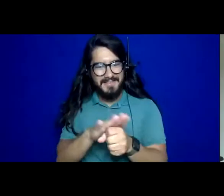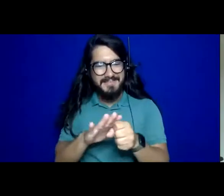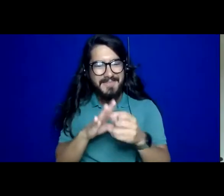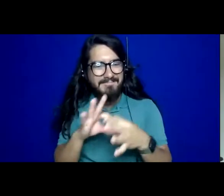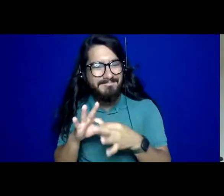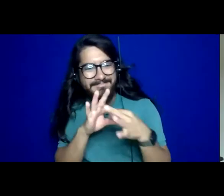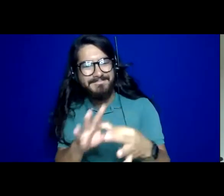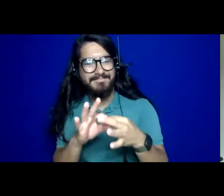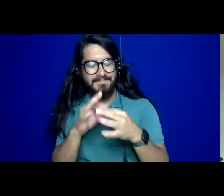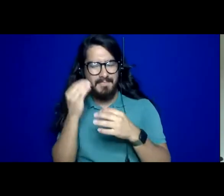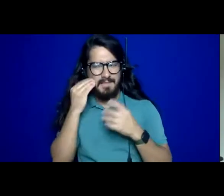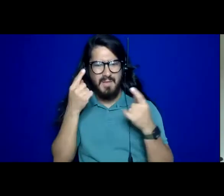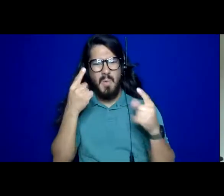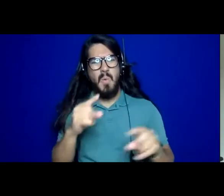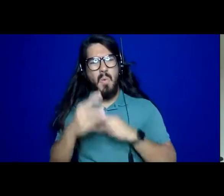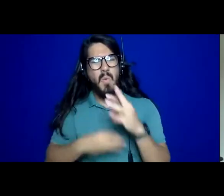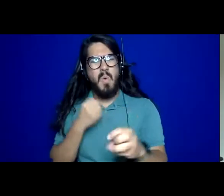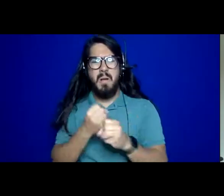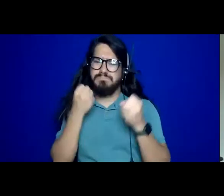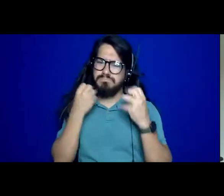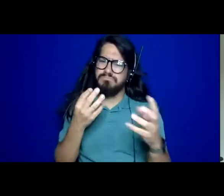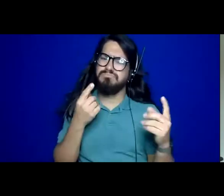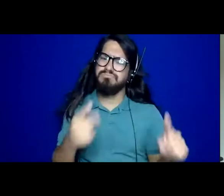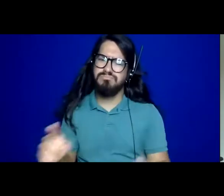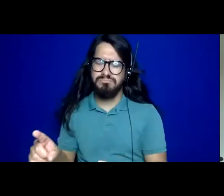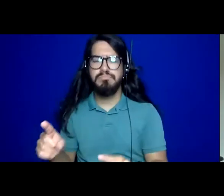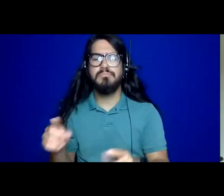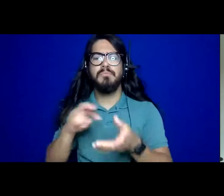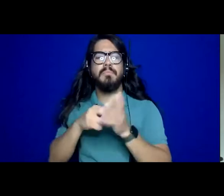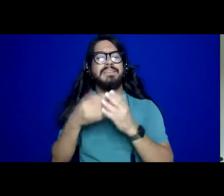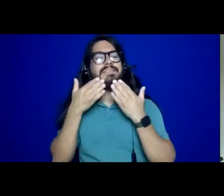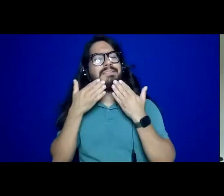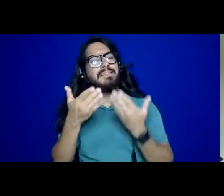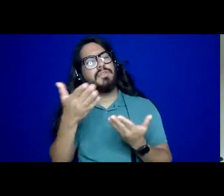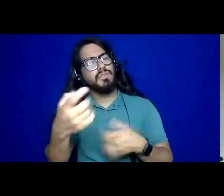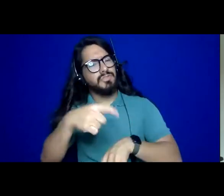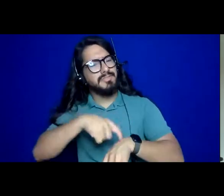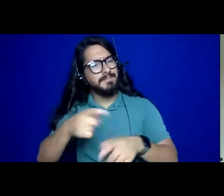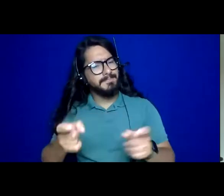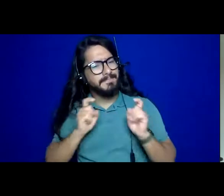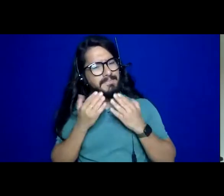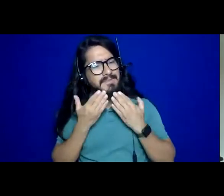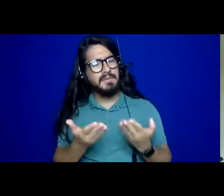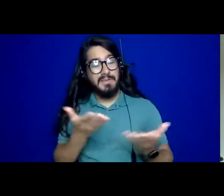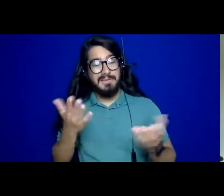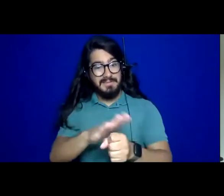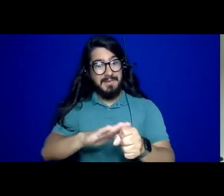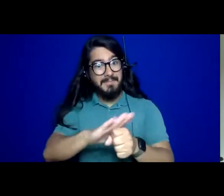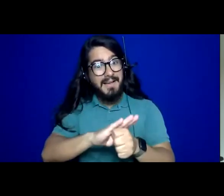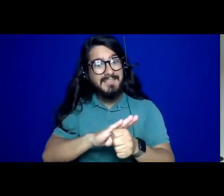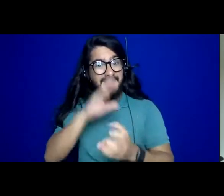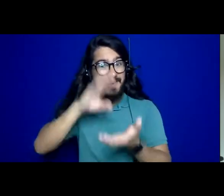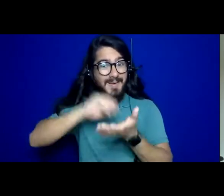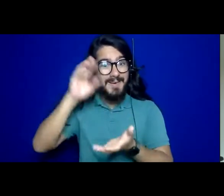I know there's a lot going on in the world, so thank you for your time. We'll try to make this a really good learning environment. I'm excited about